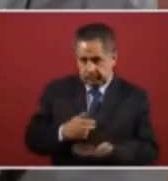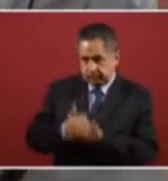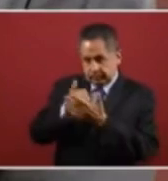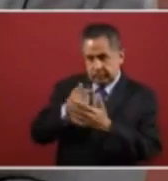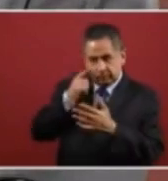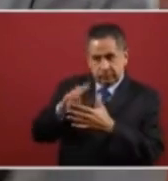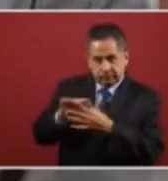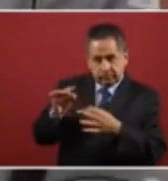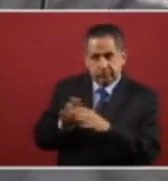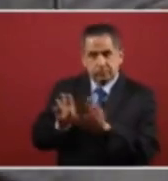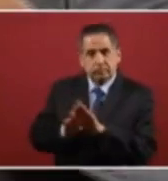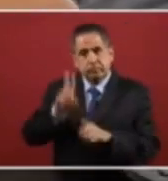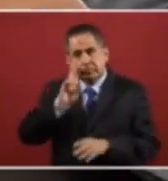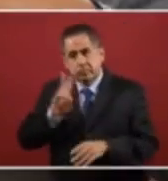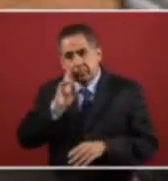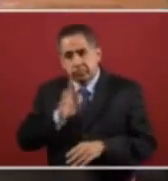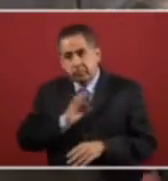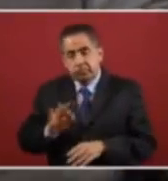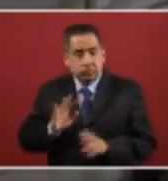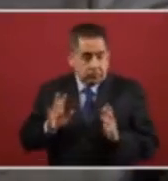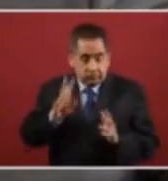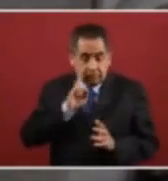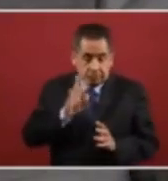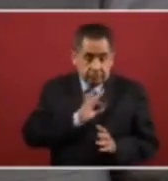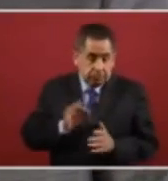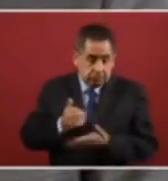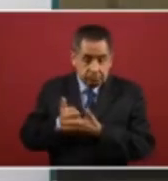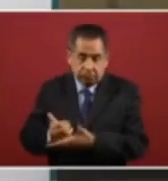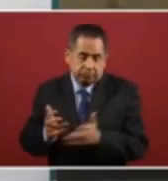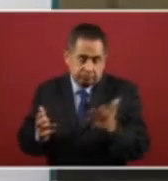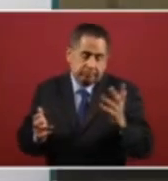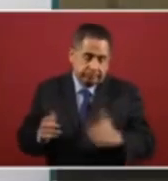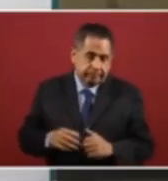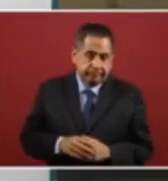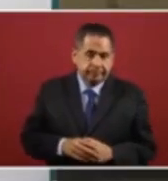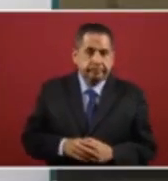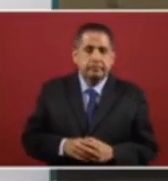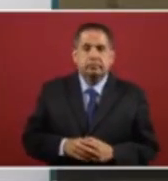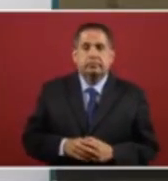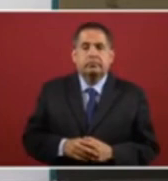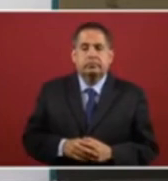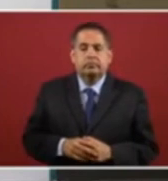So now we're going to help where as far as we can.